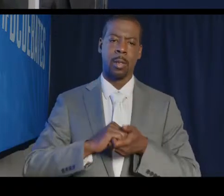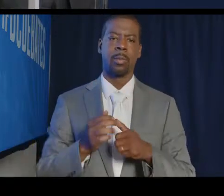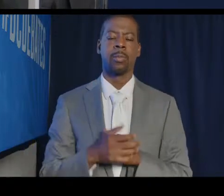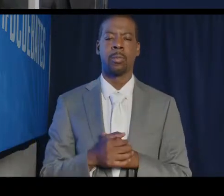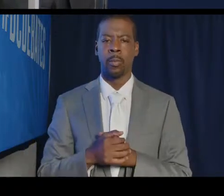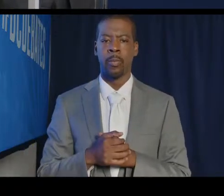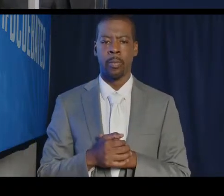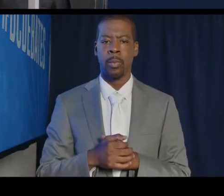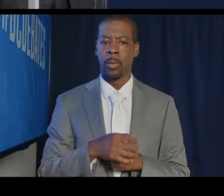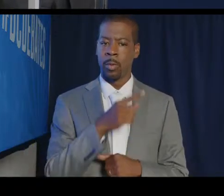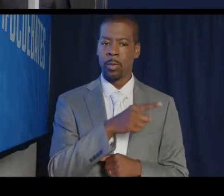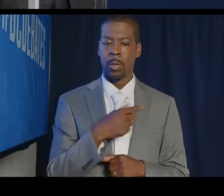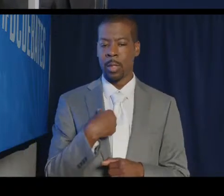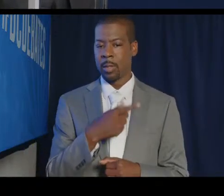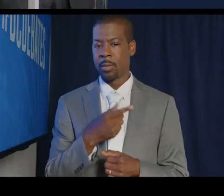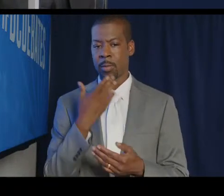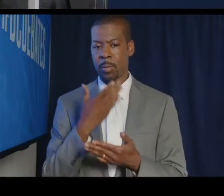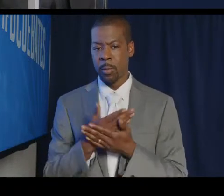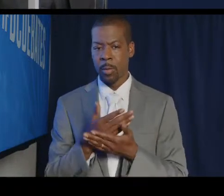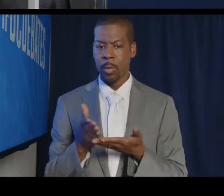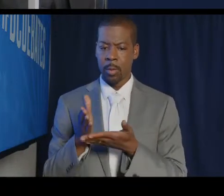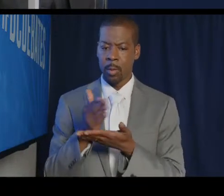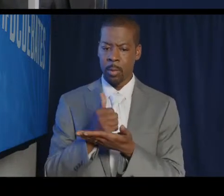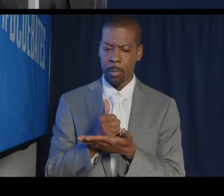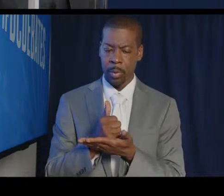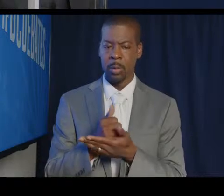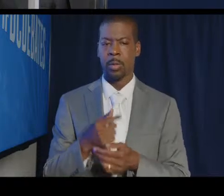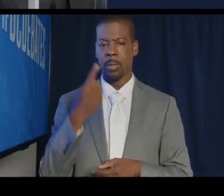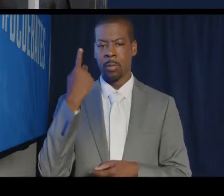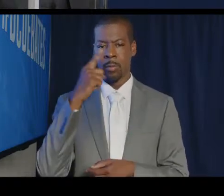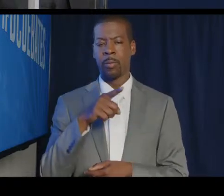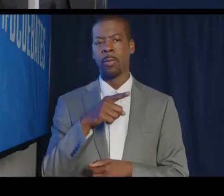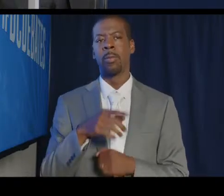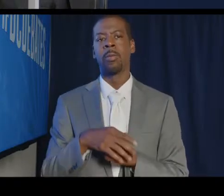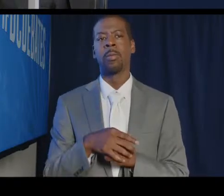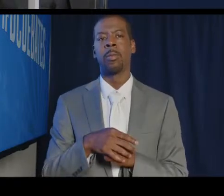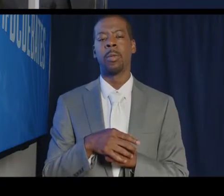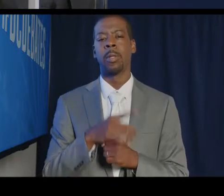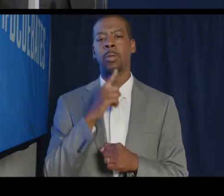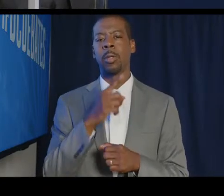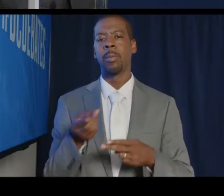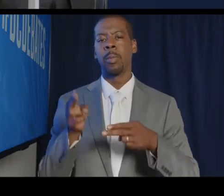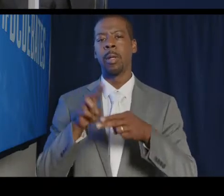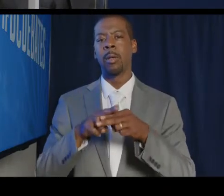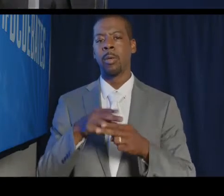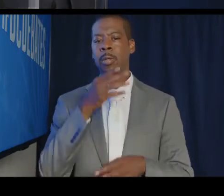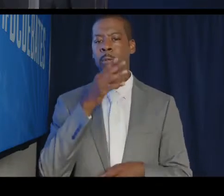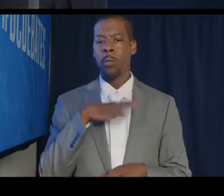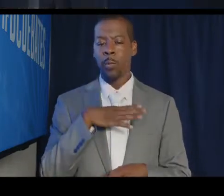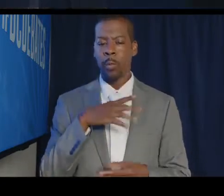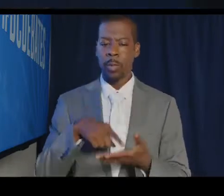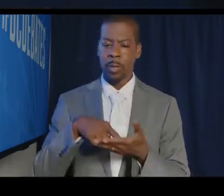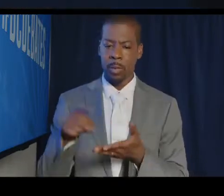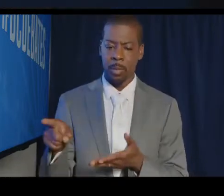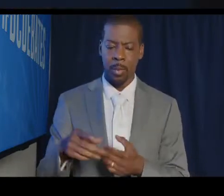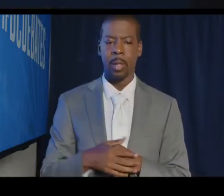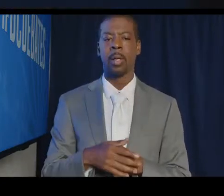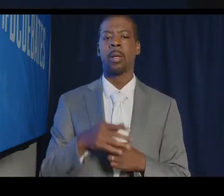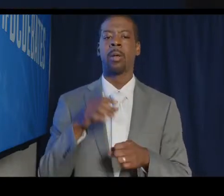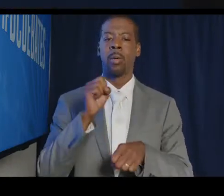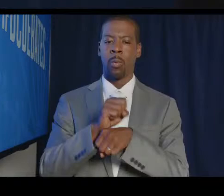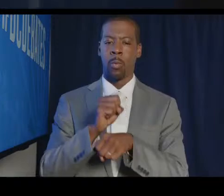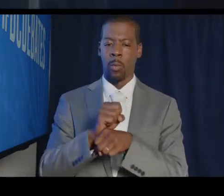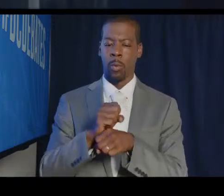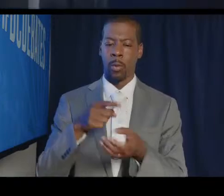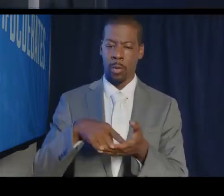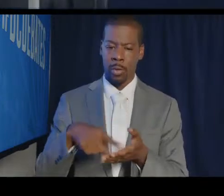legislative and budgetary wins to improve maternal and reproductive health, increase the pay and benefits for workers, fight food insecurity,